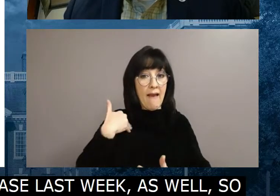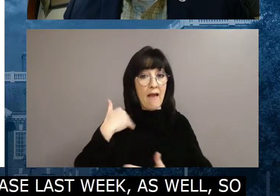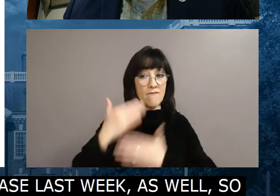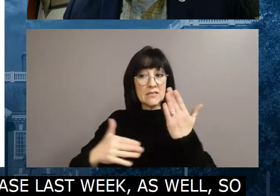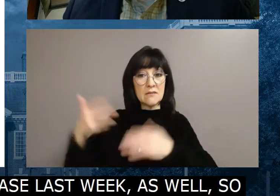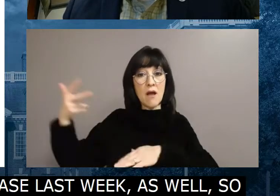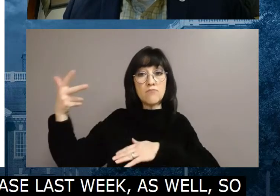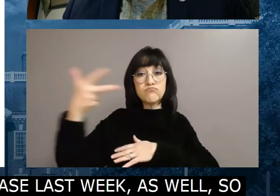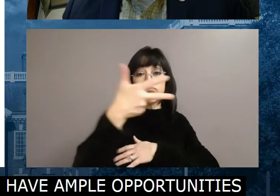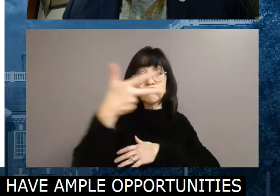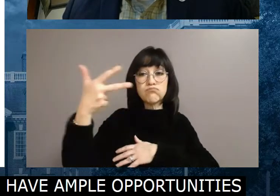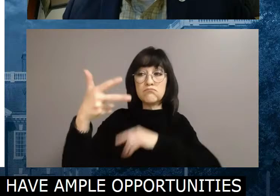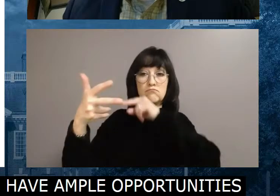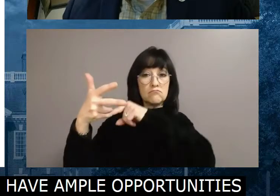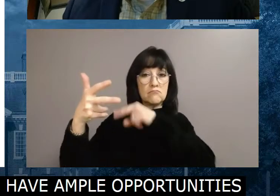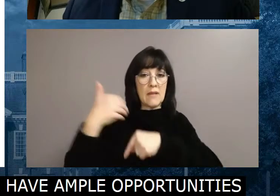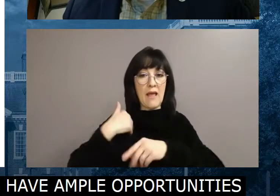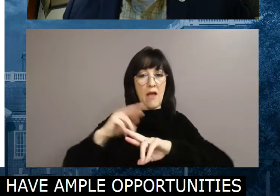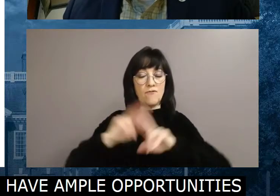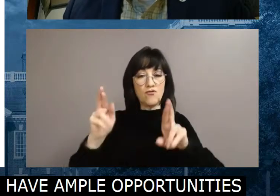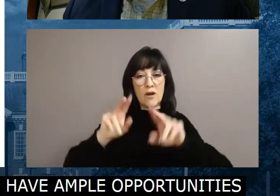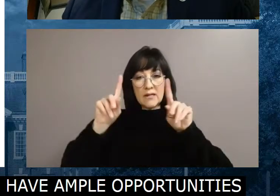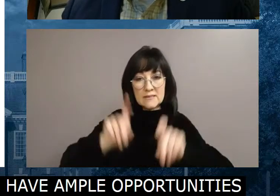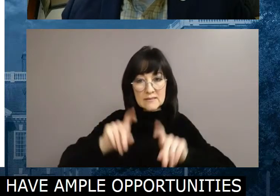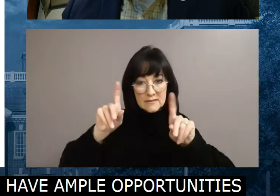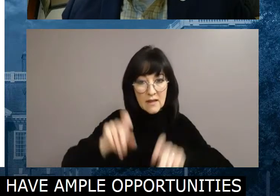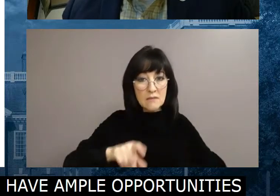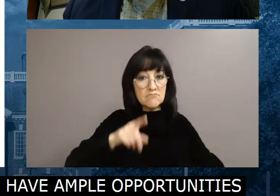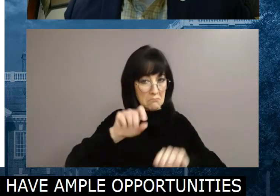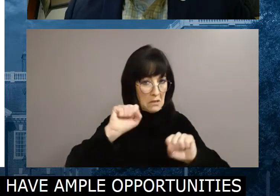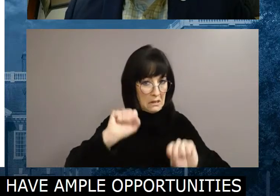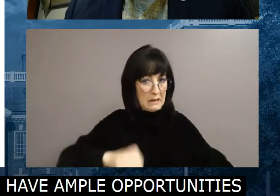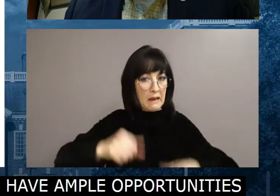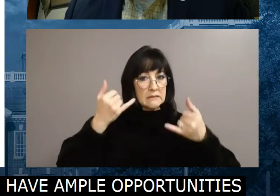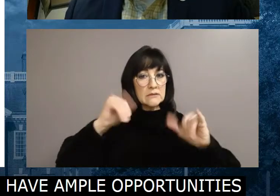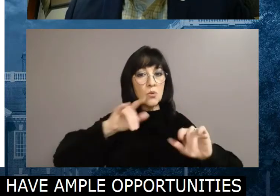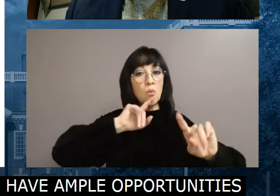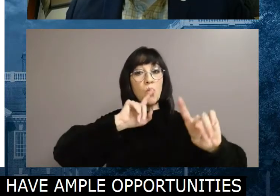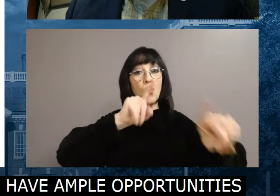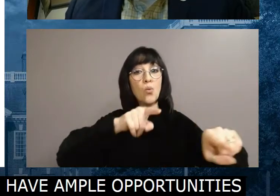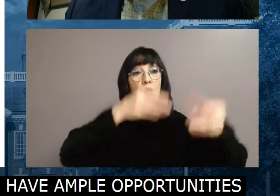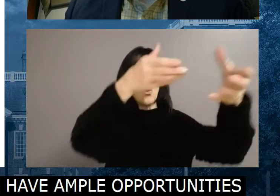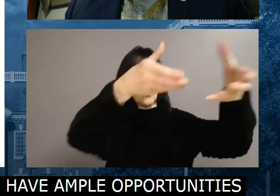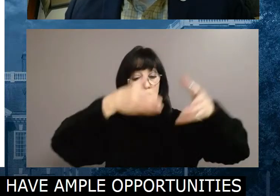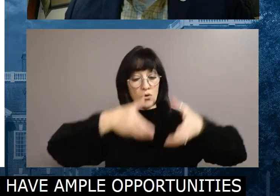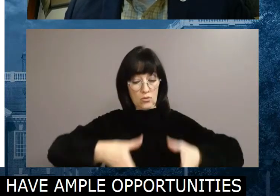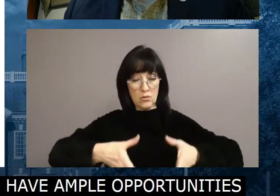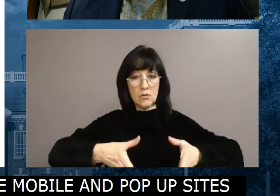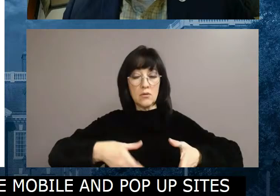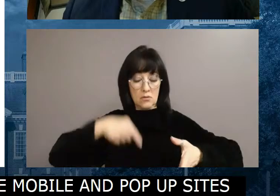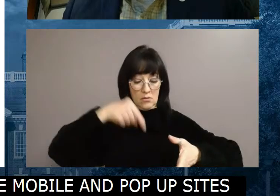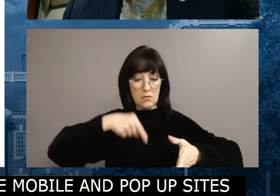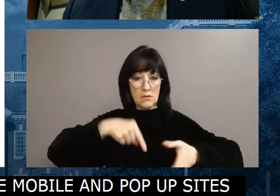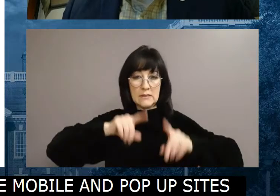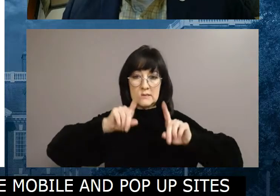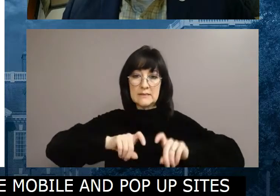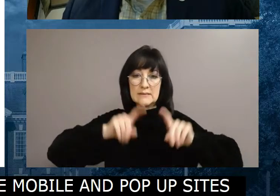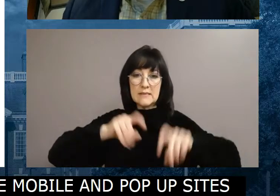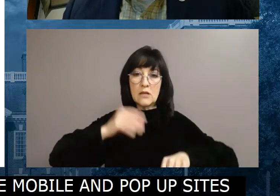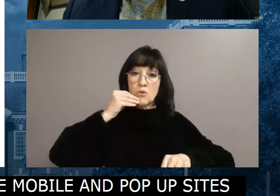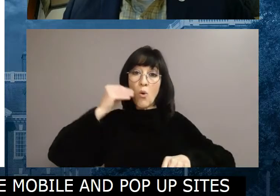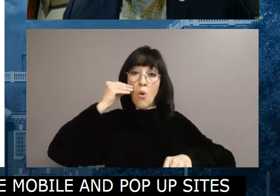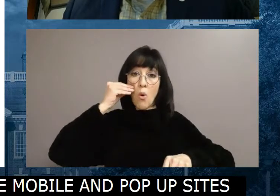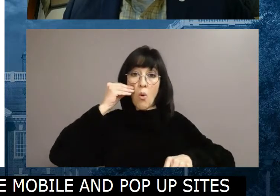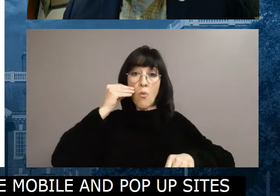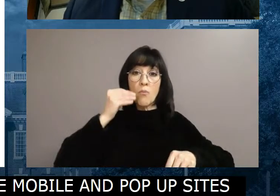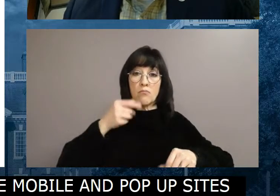that we do with Curative, the at-home option that's on the website, in addition to other clinics that are doing this, where we're